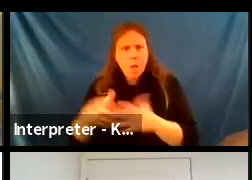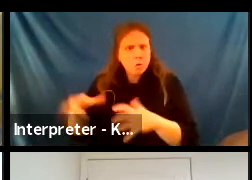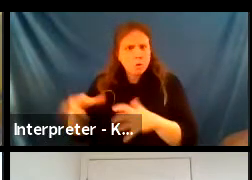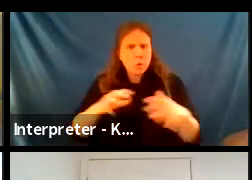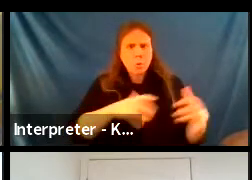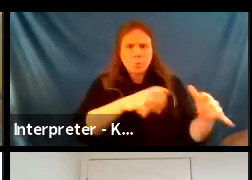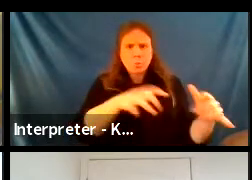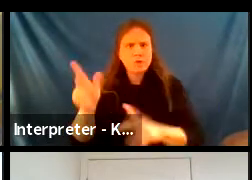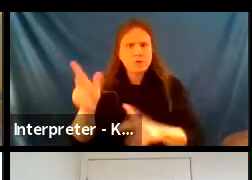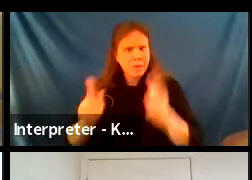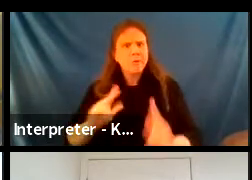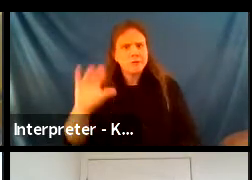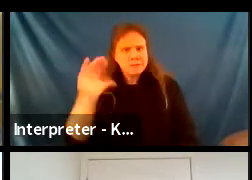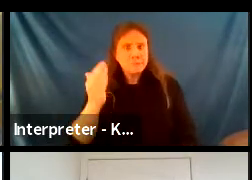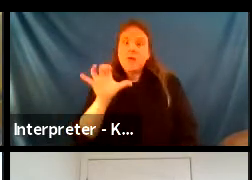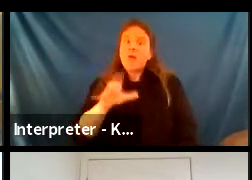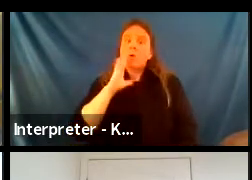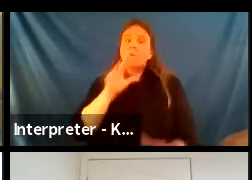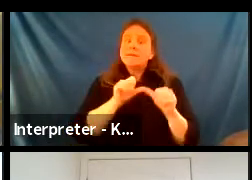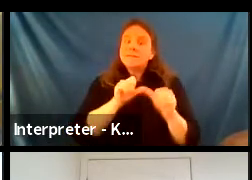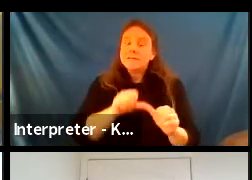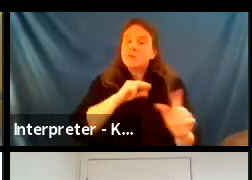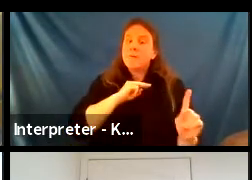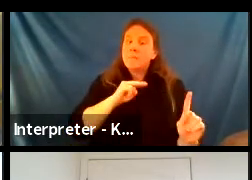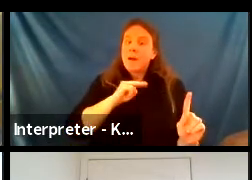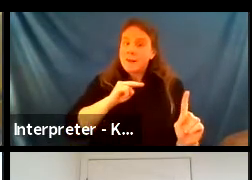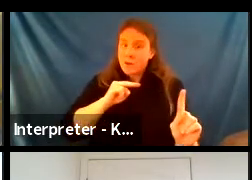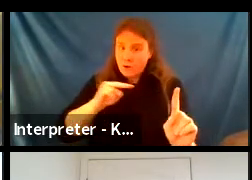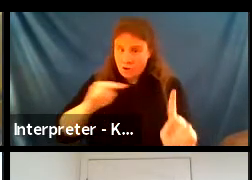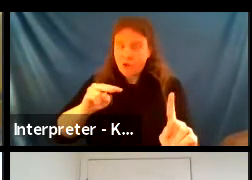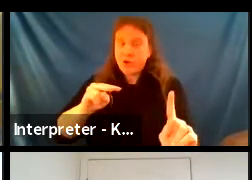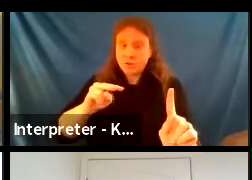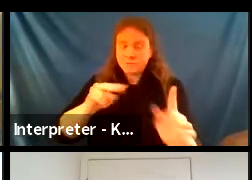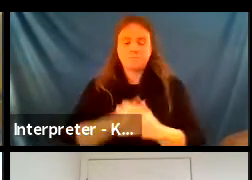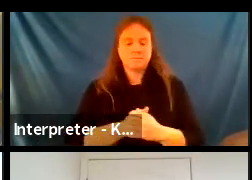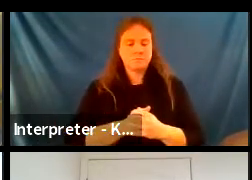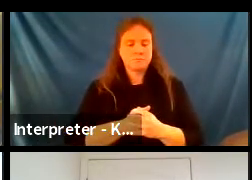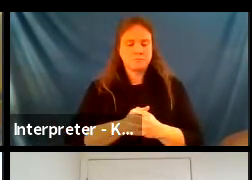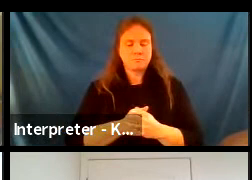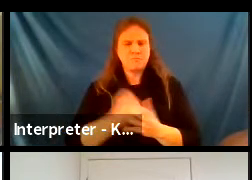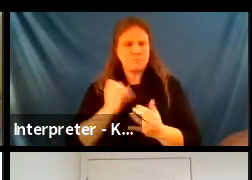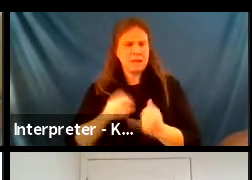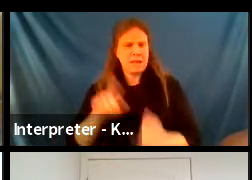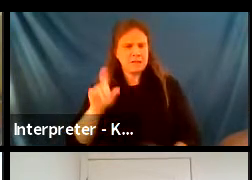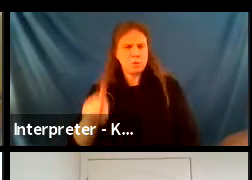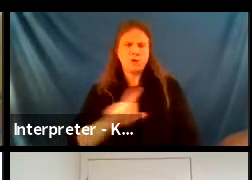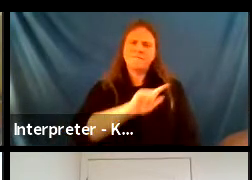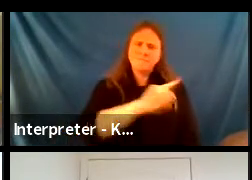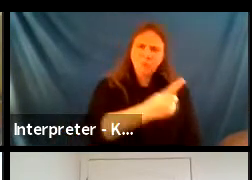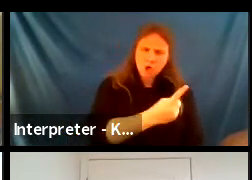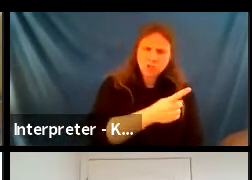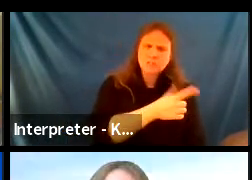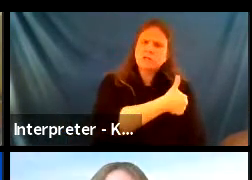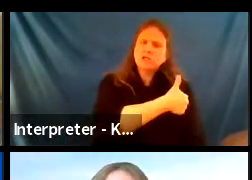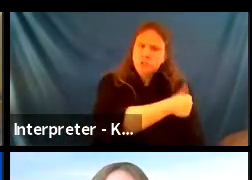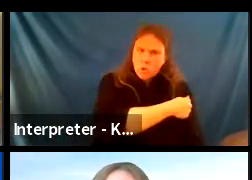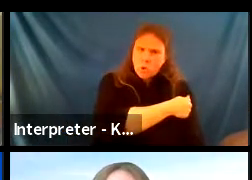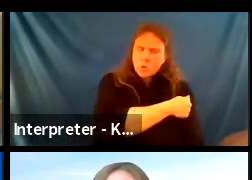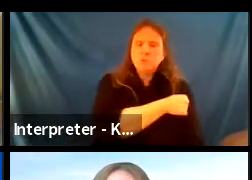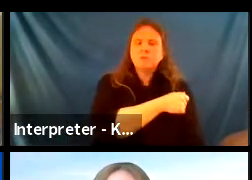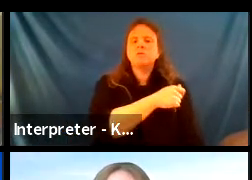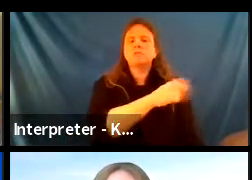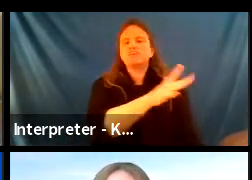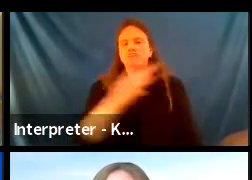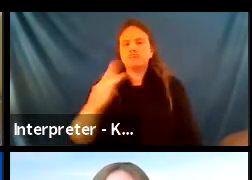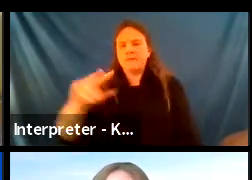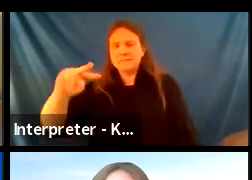that as the vaccine starts to roll out. And then last year, with regard to one dose versus two, keep in